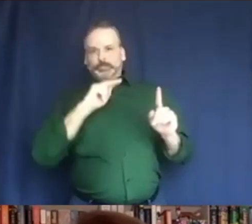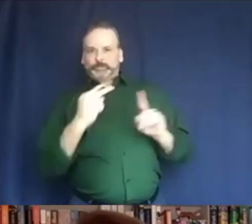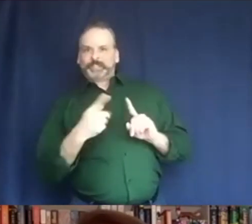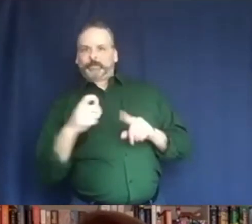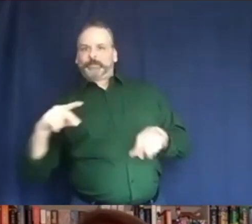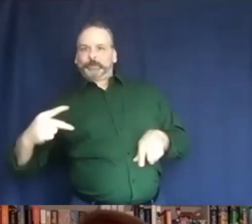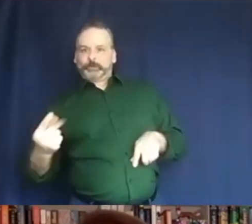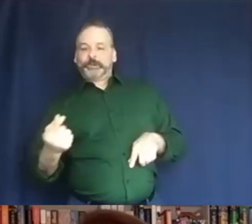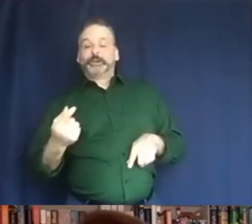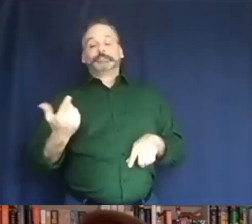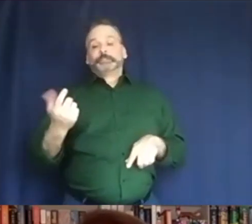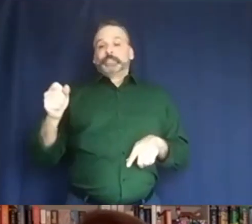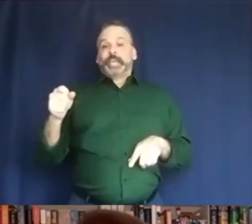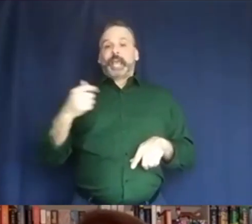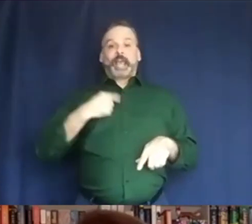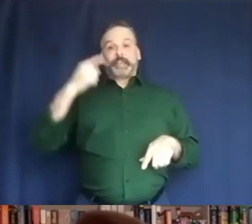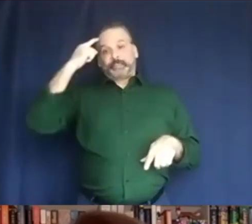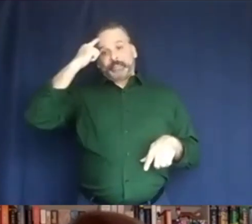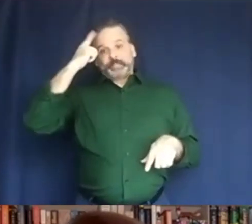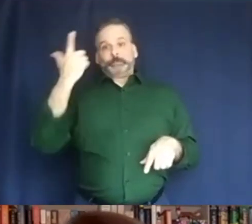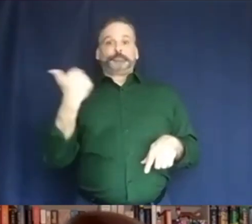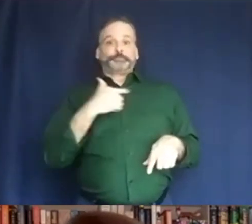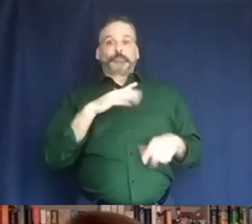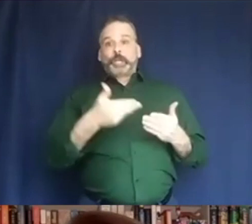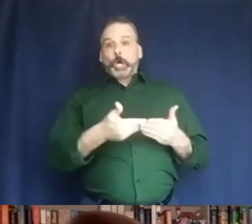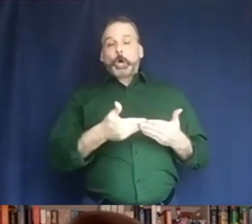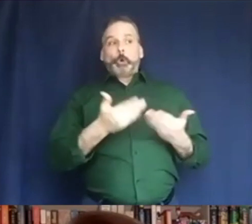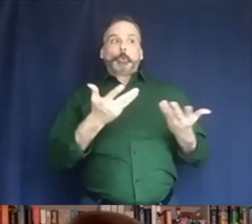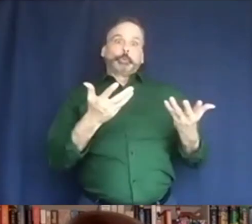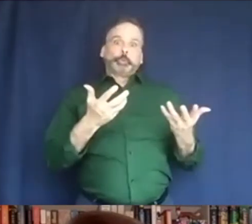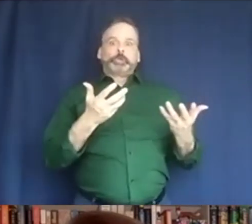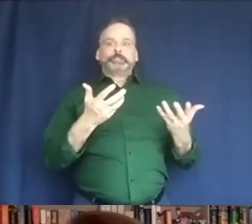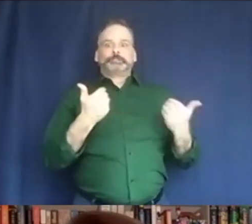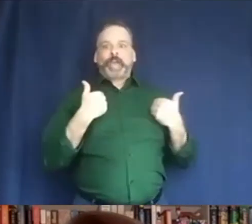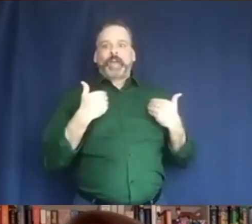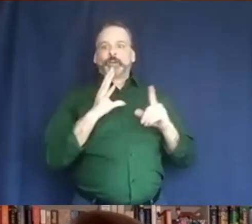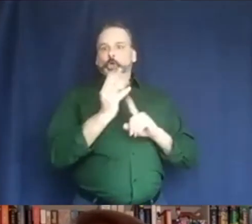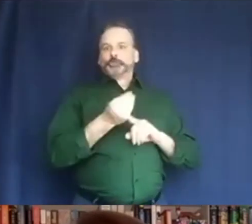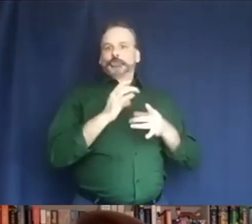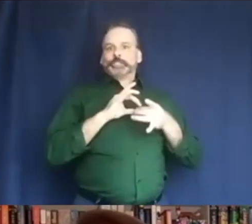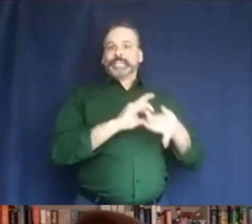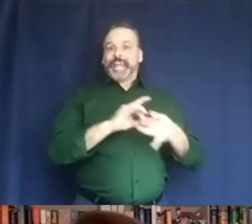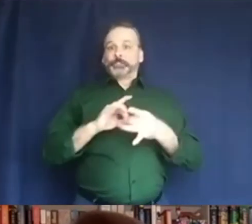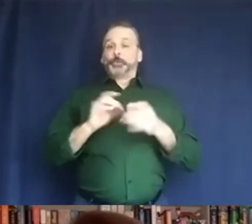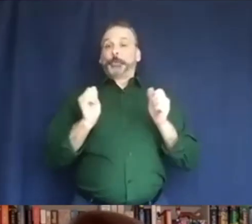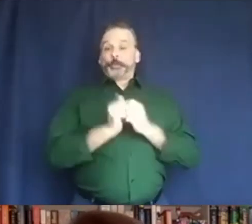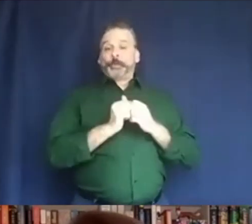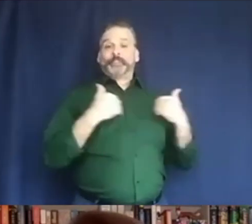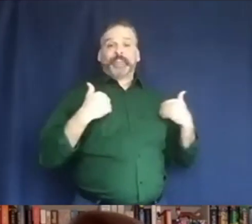So I think we all sort of long to have a closer connection with animals,